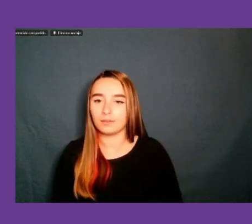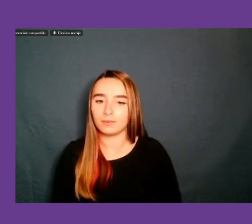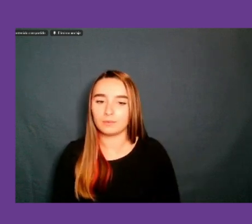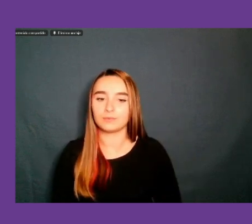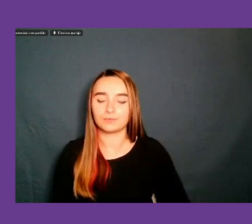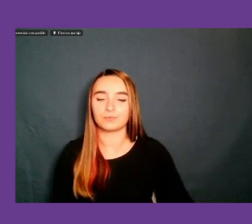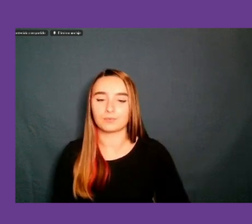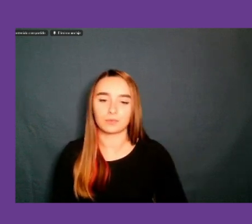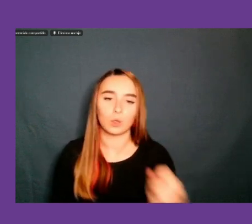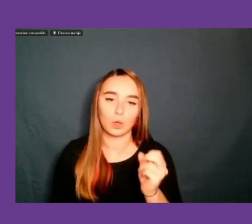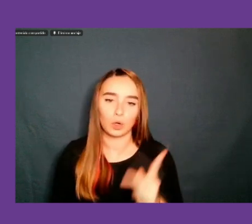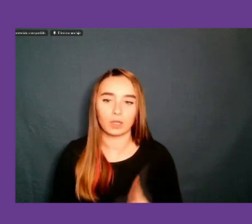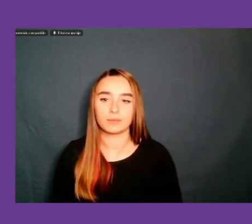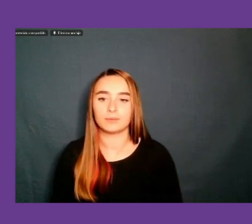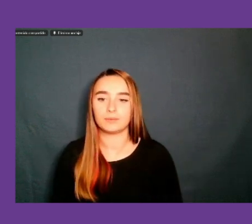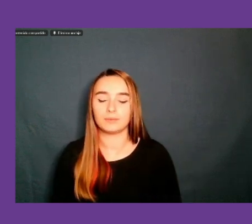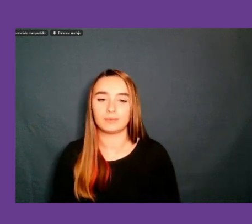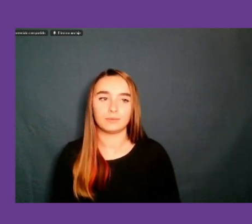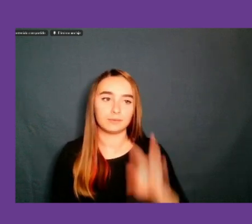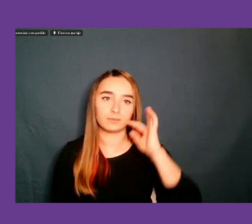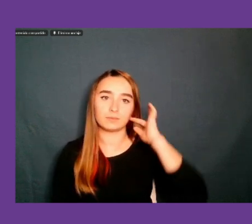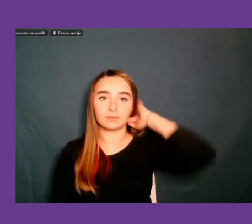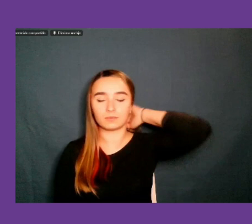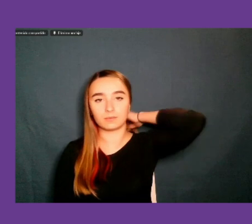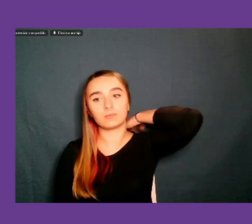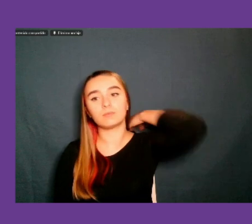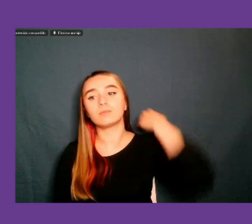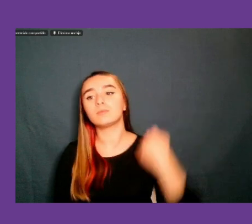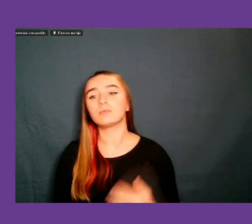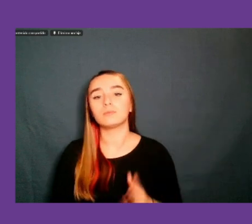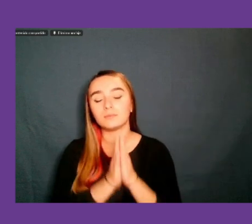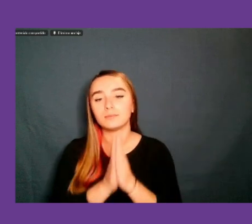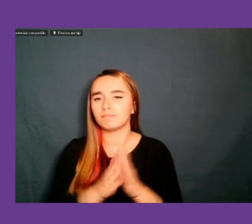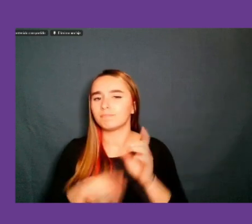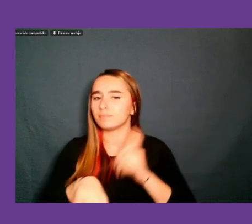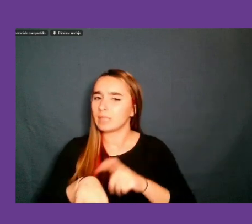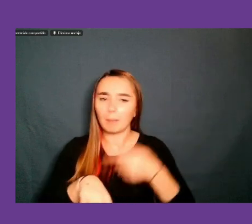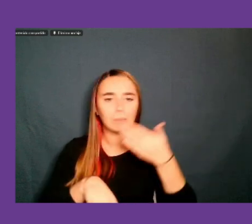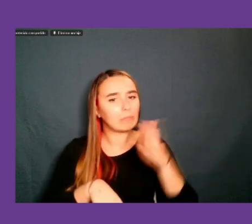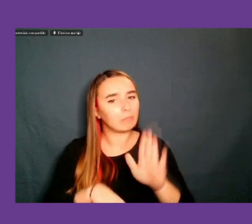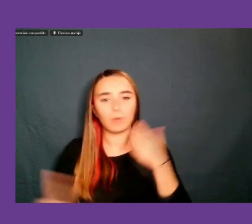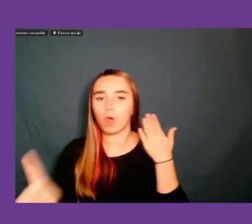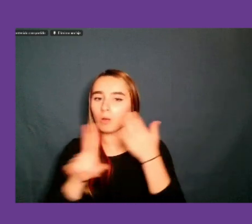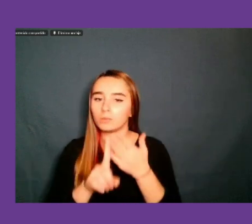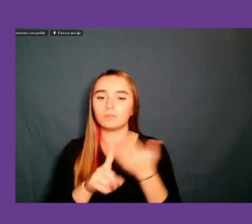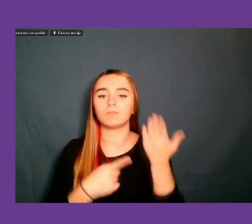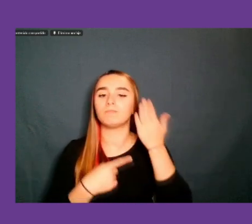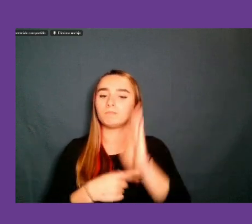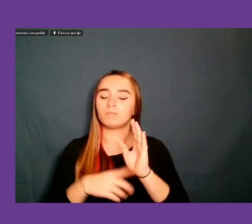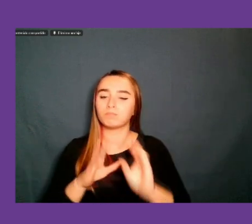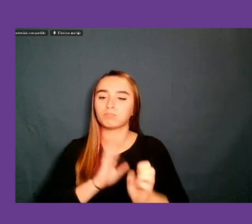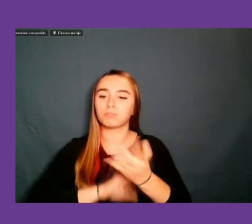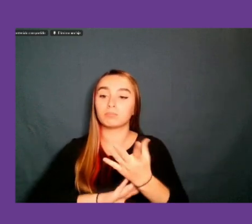that's okay. So I will try. Yes, please take your time to upload your presentation. And as we